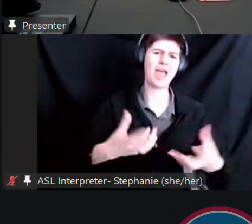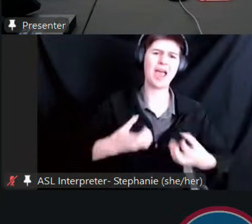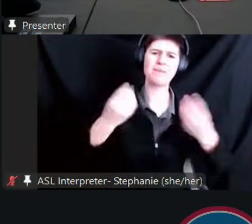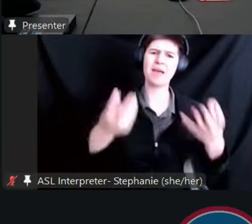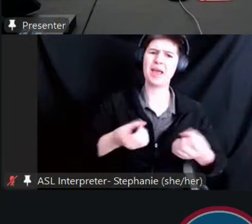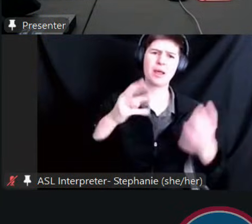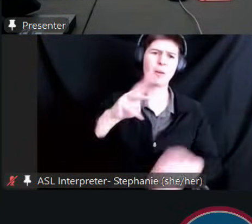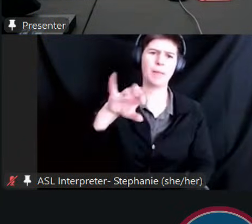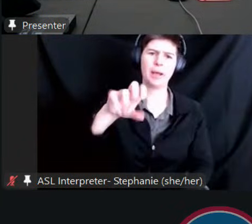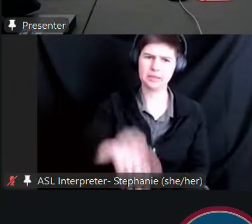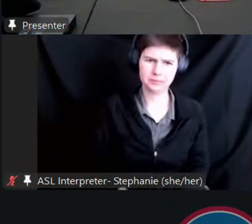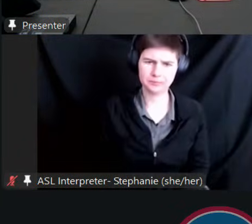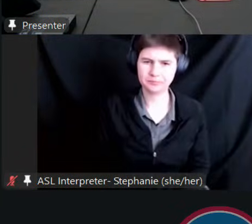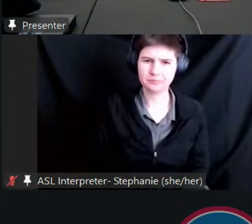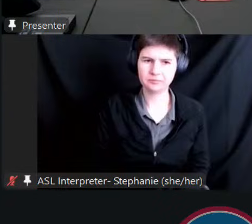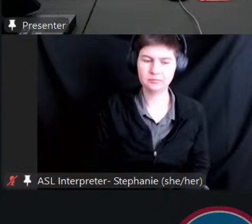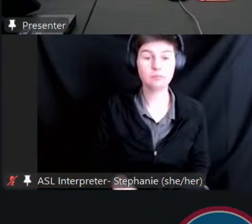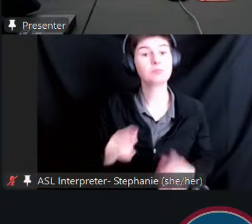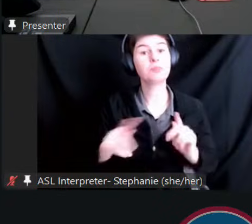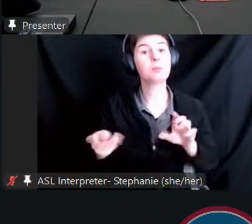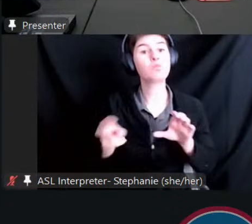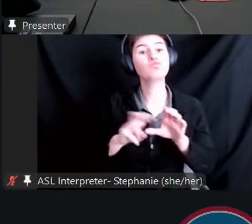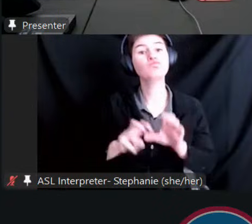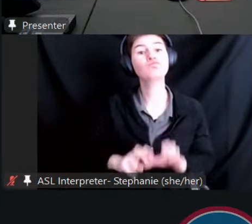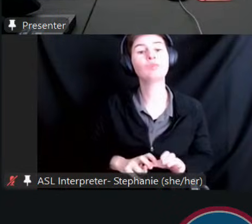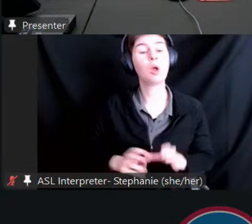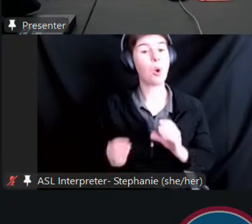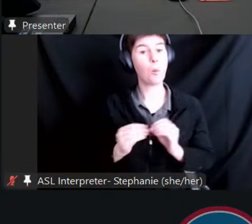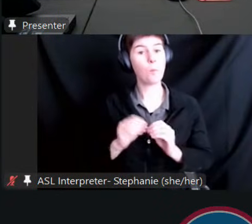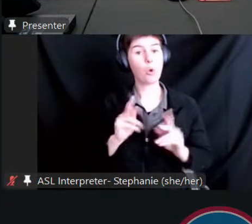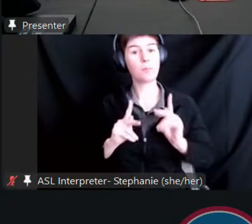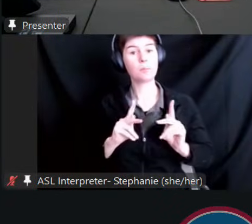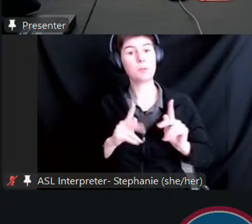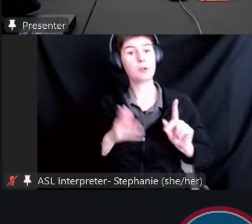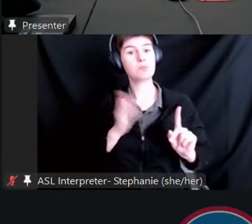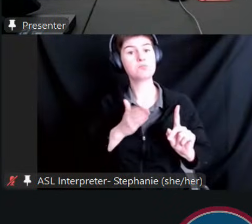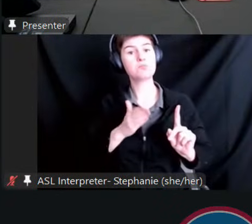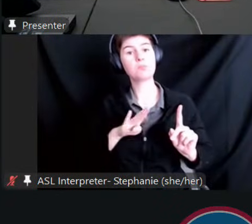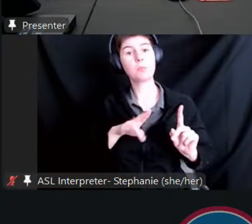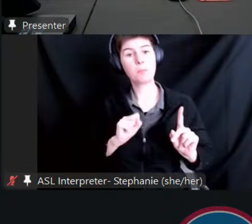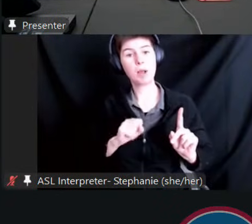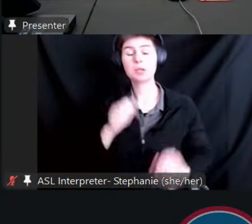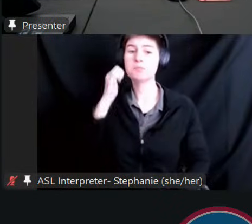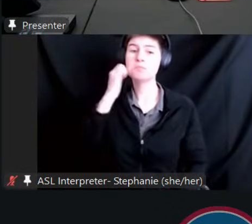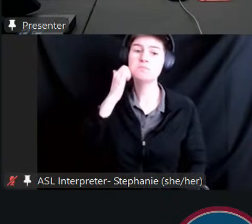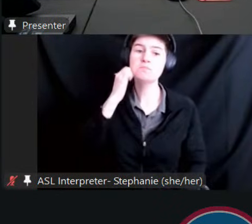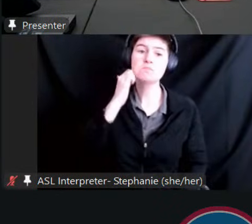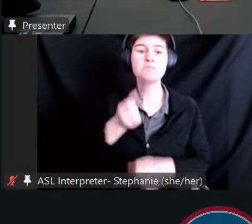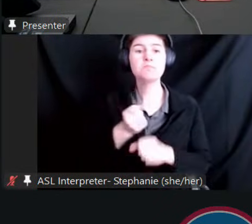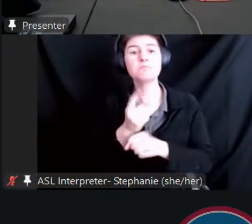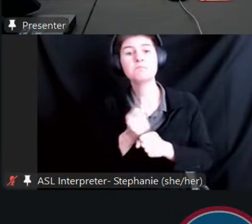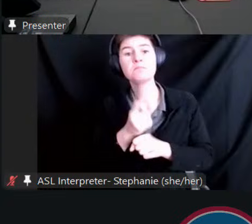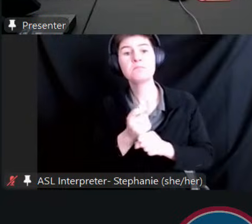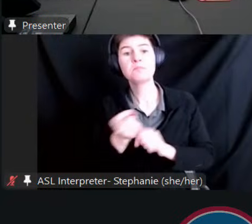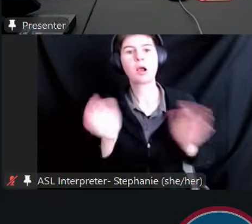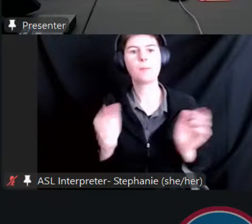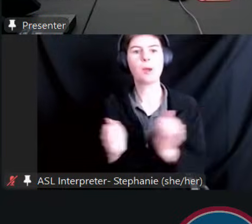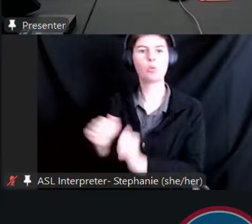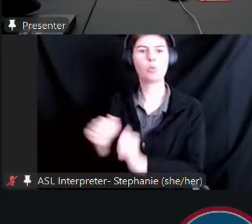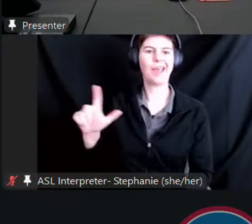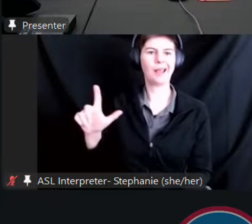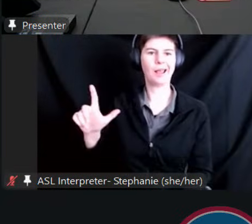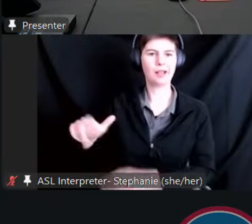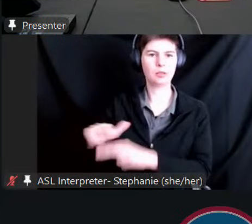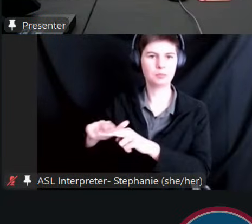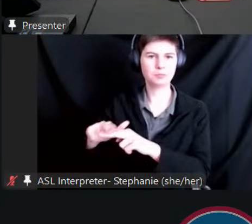Ridership, historically and currently, more people ride the bus on a daily and annual basis than the L. You can